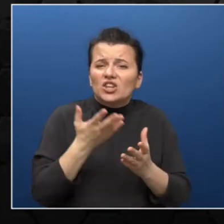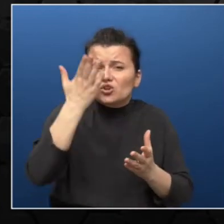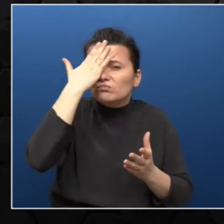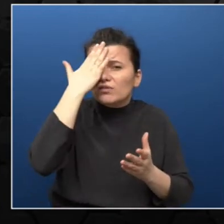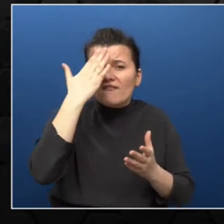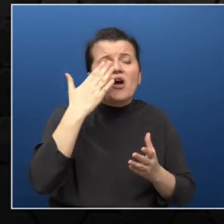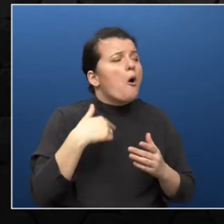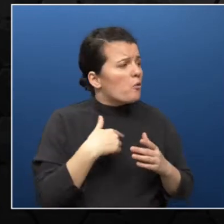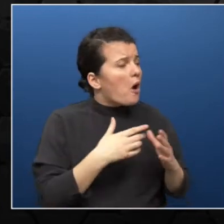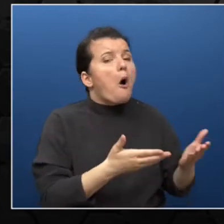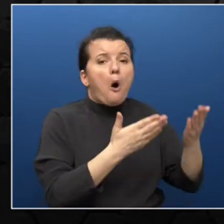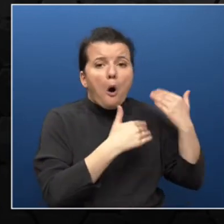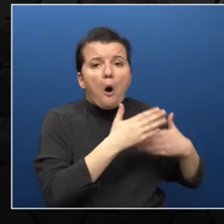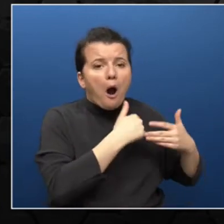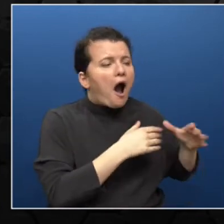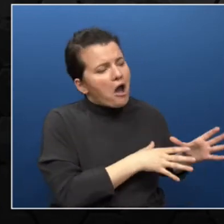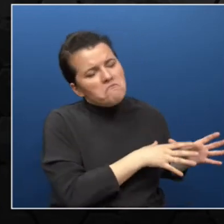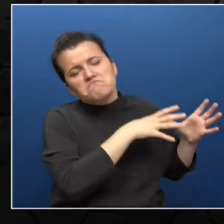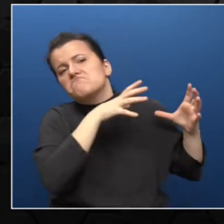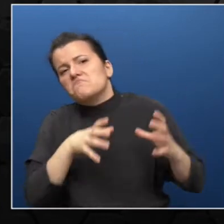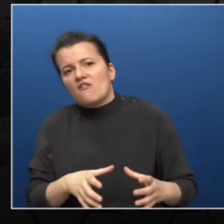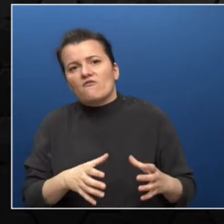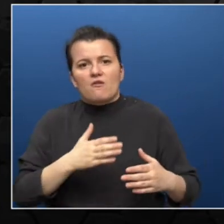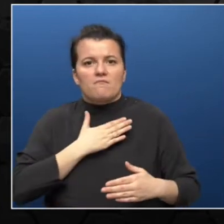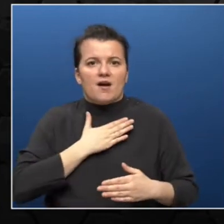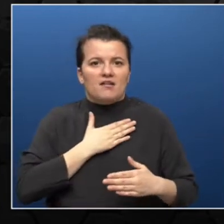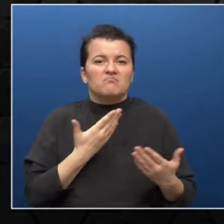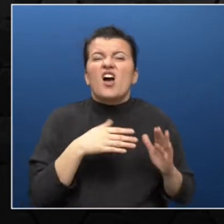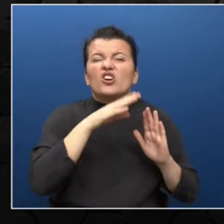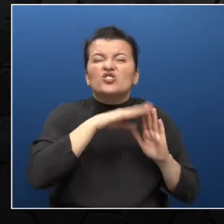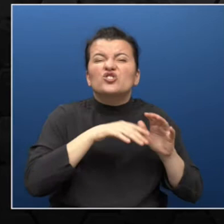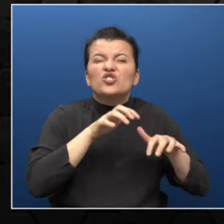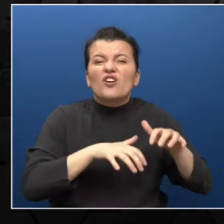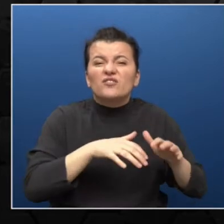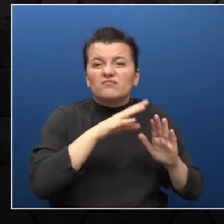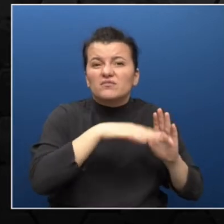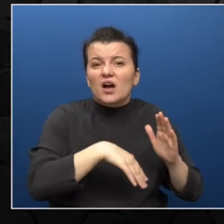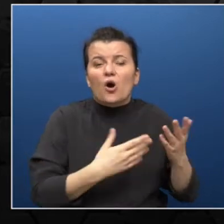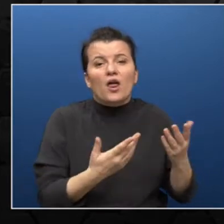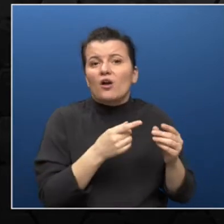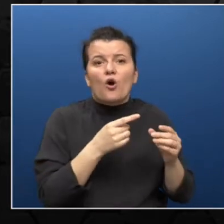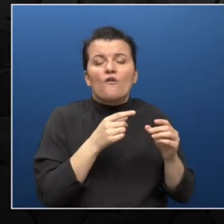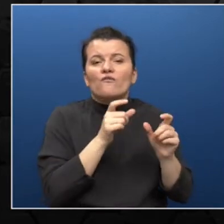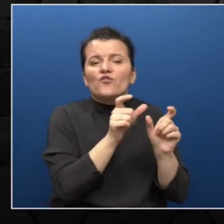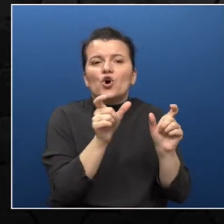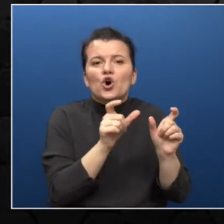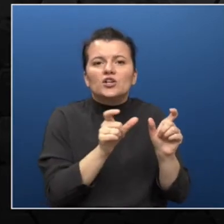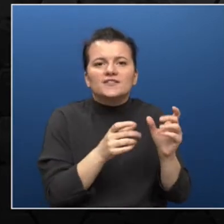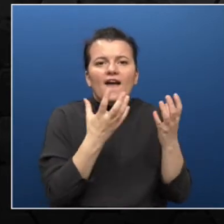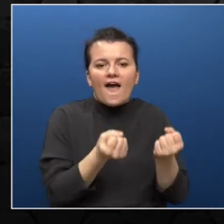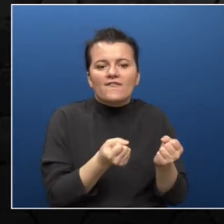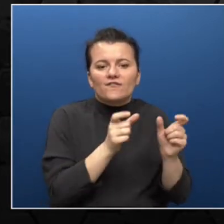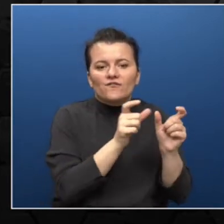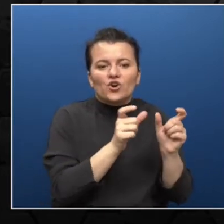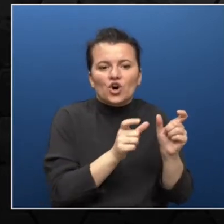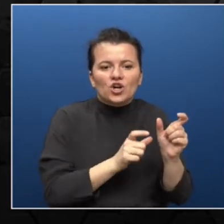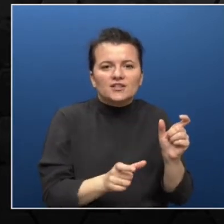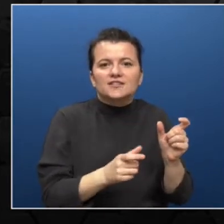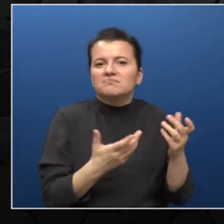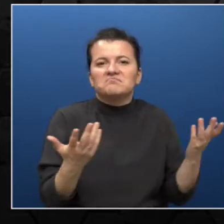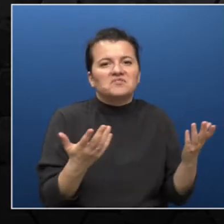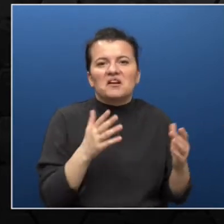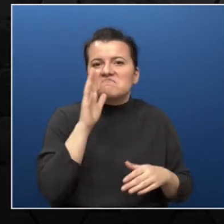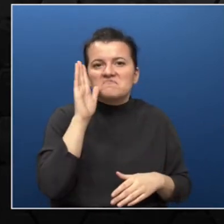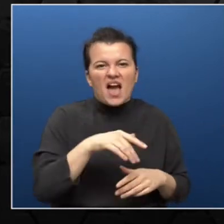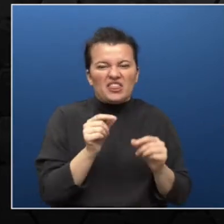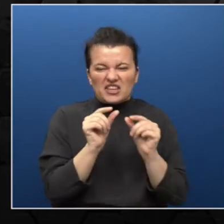further use. We had the stop words. First of all, we had stop words that we knew in English that we do not need these in a word, so we immediately